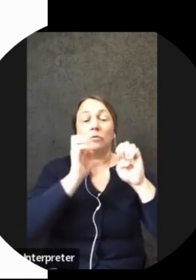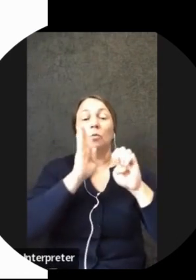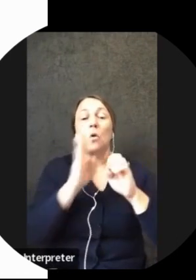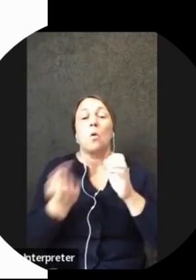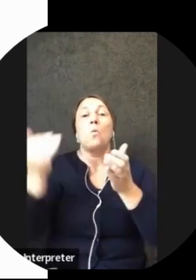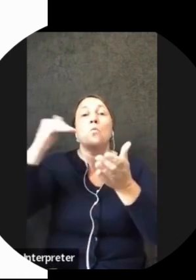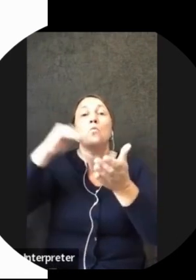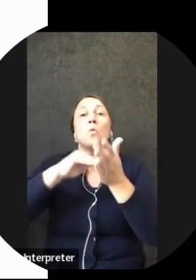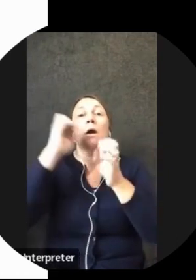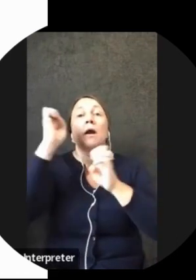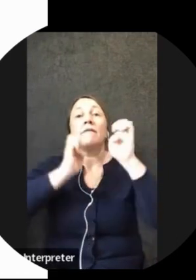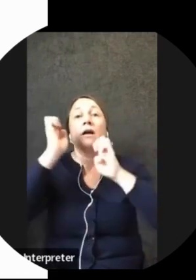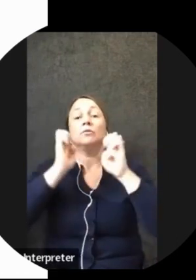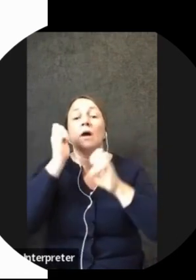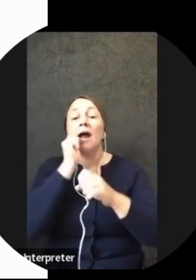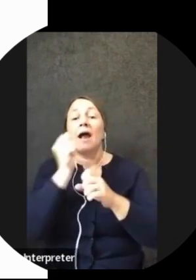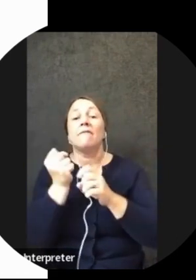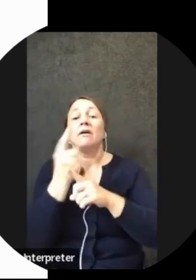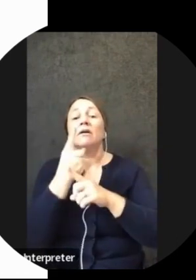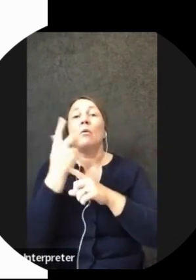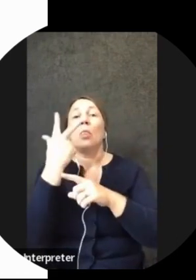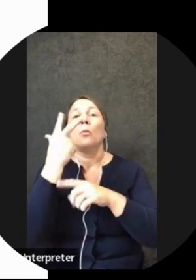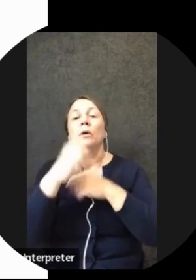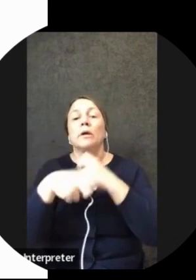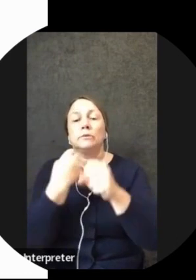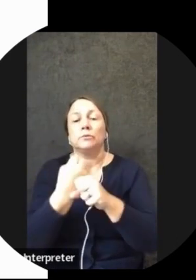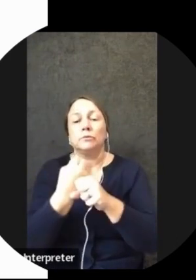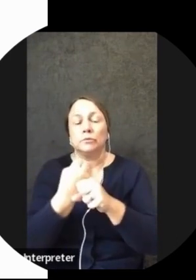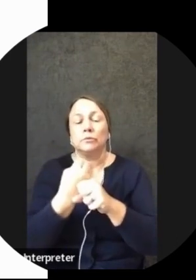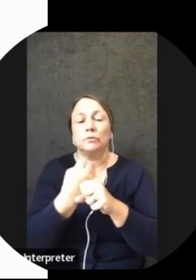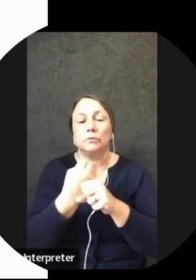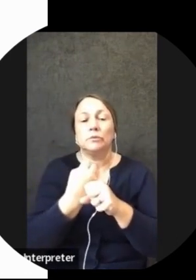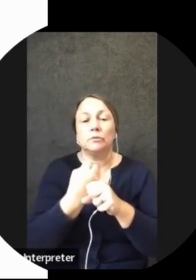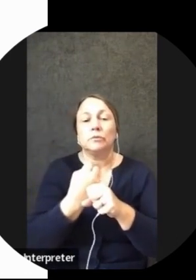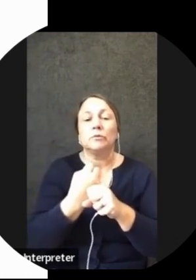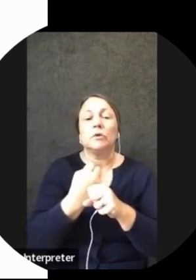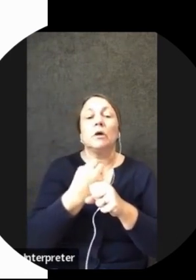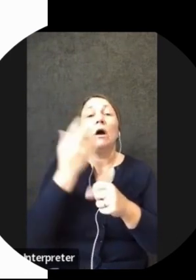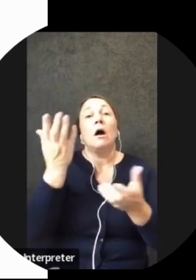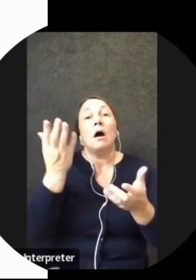before a student is exited from special education.